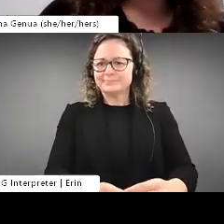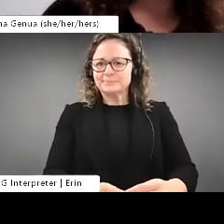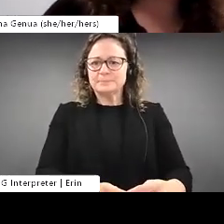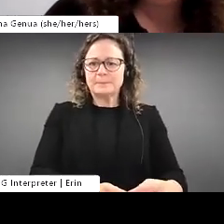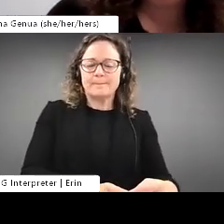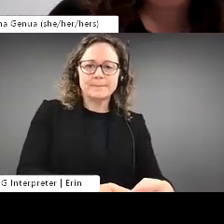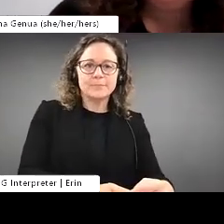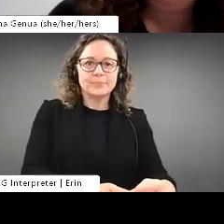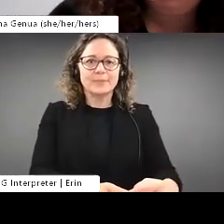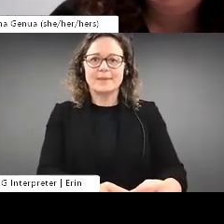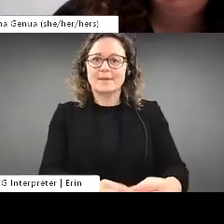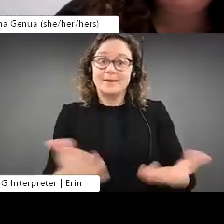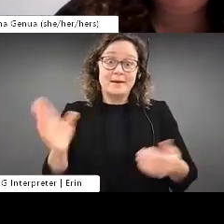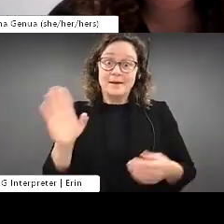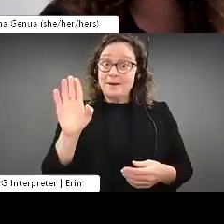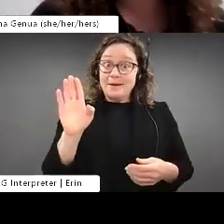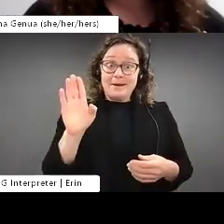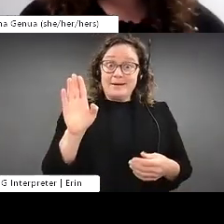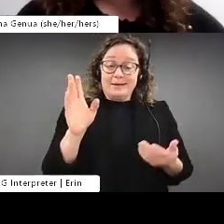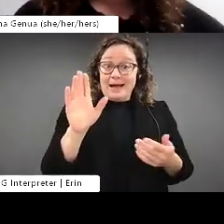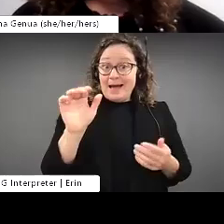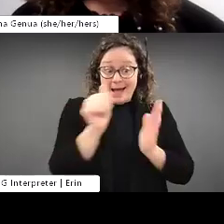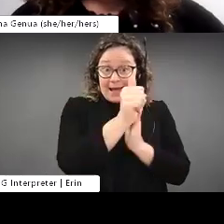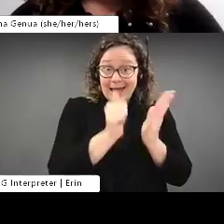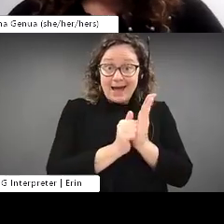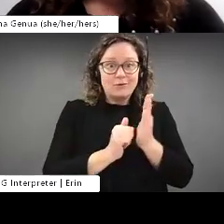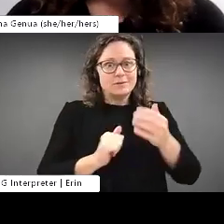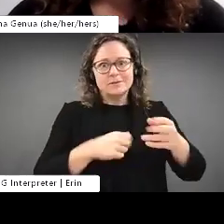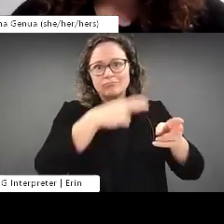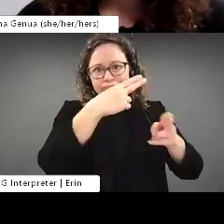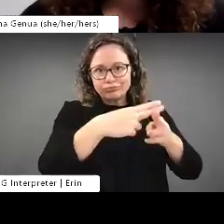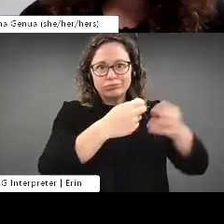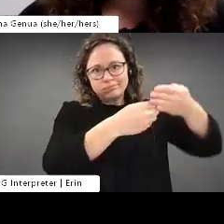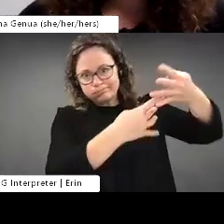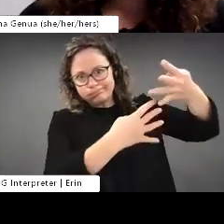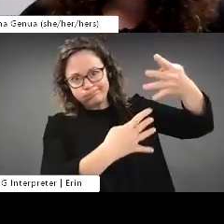There's many types of bank accounts out there, so um,